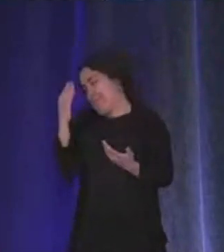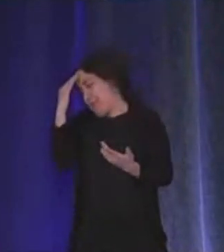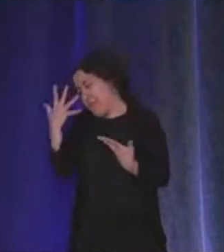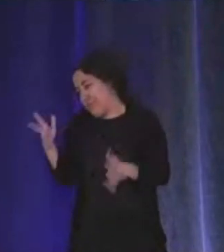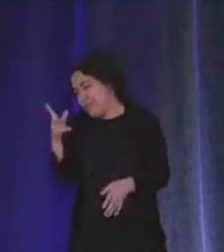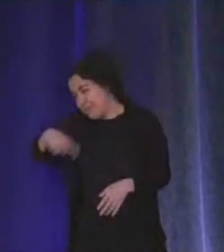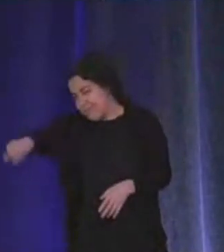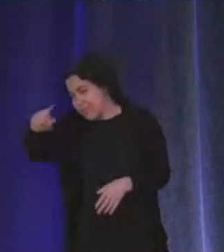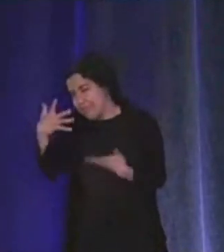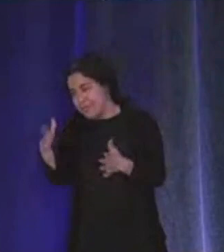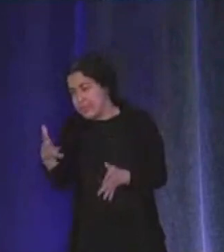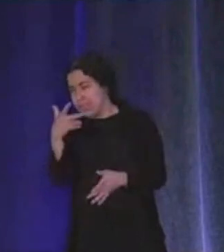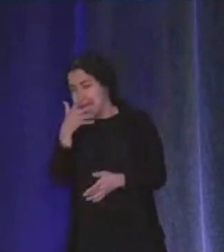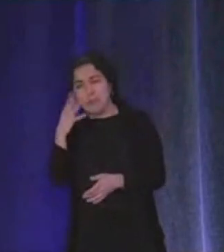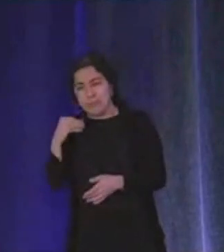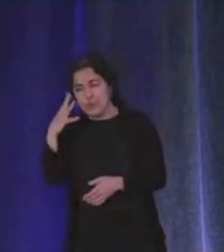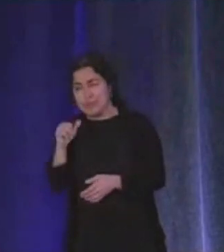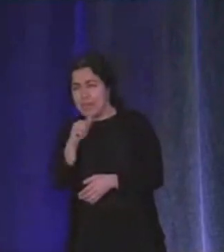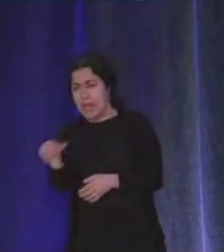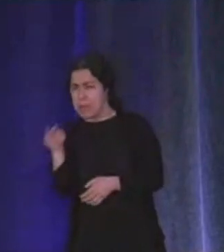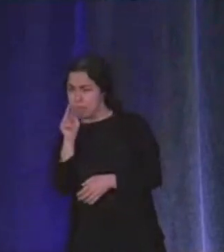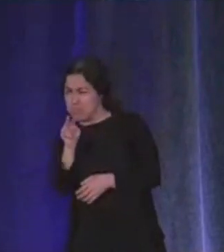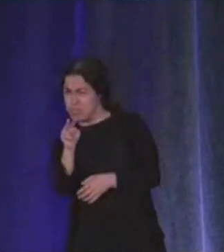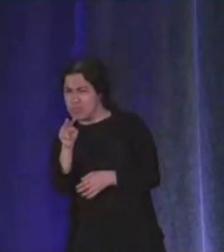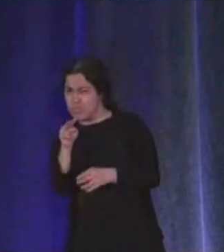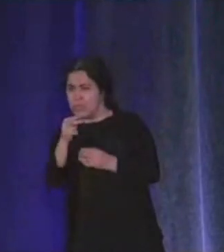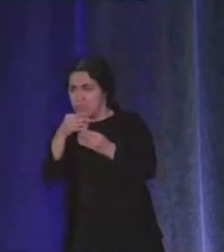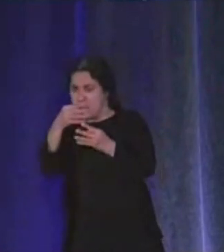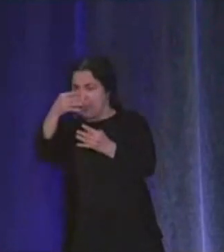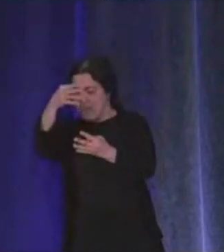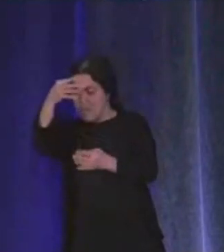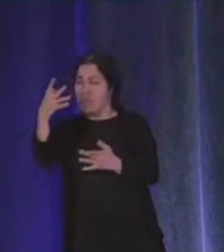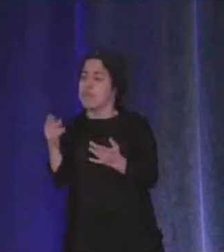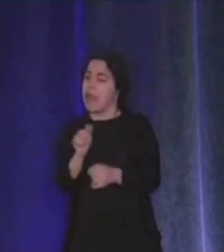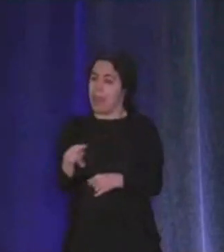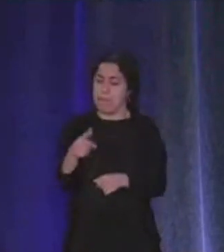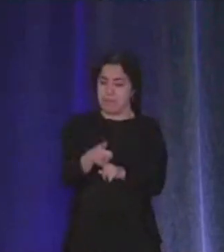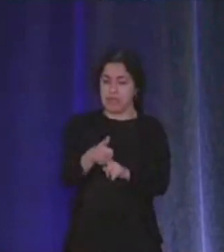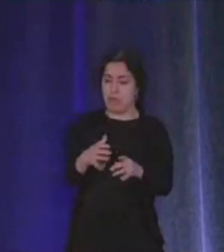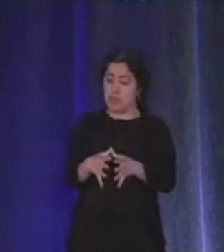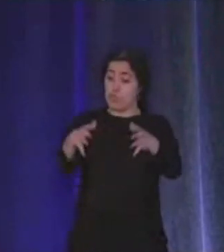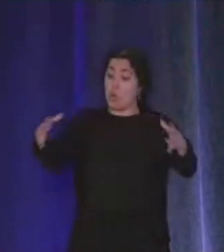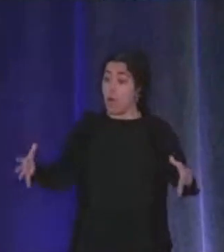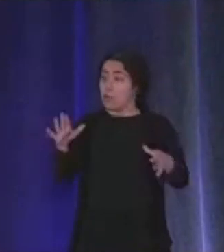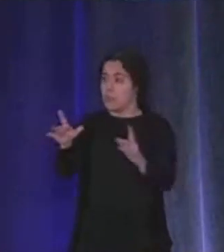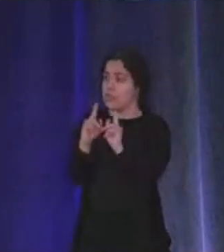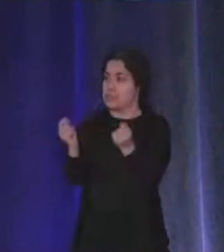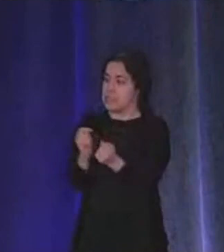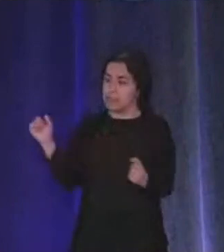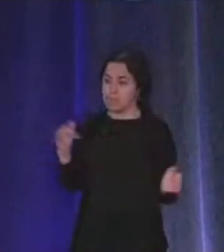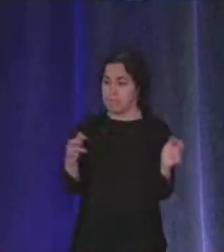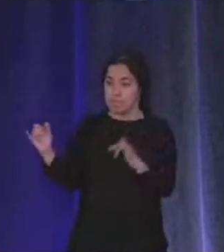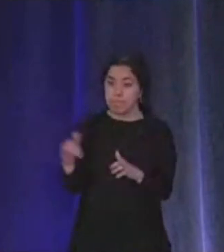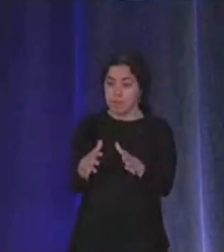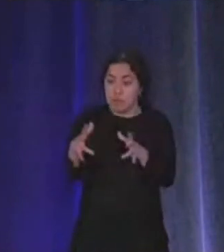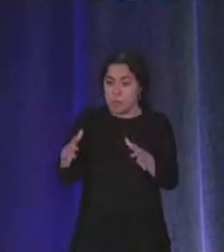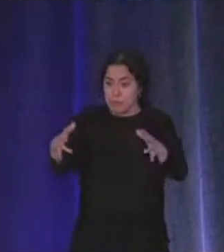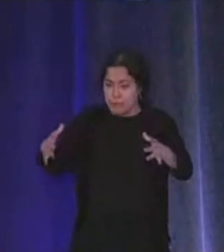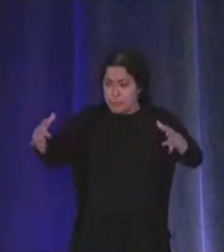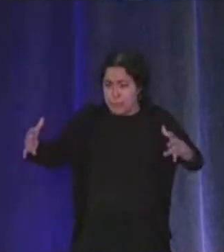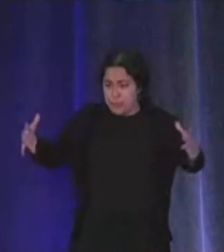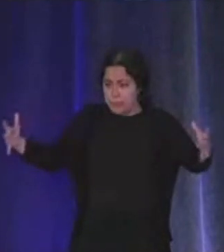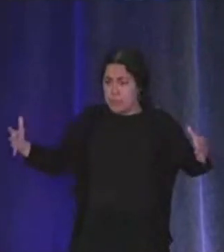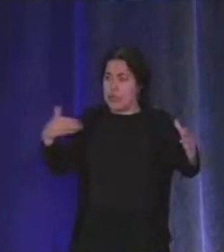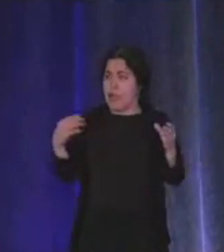app that, as it continues to grow, as your team grows, it just gets bigger and bigger. You have